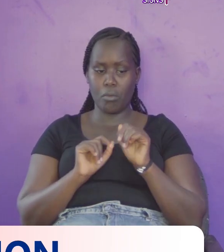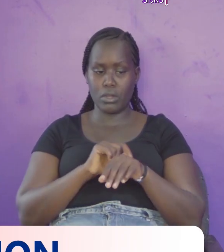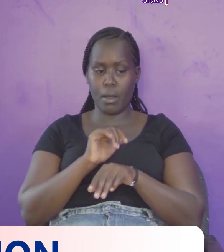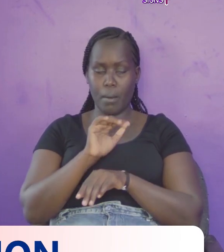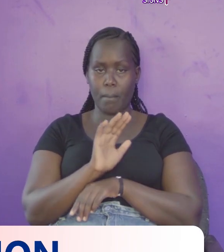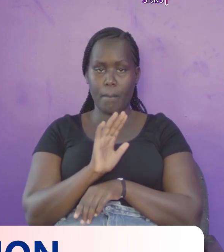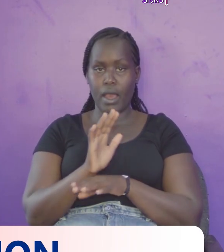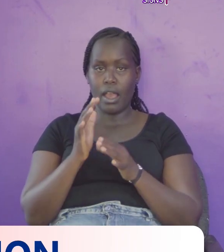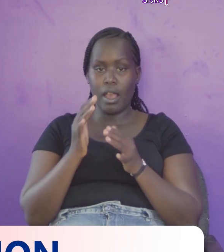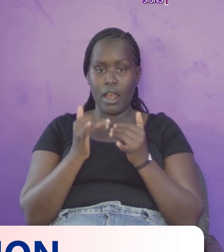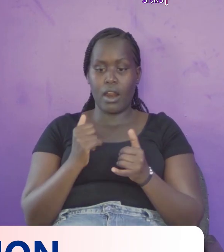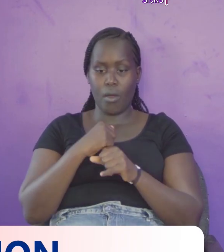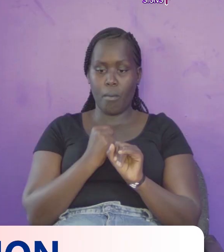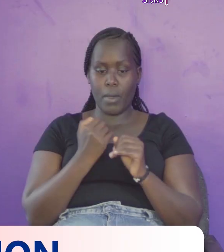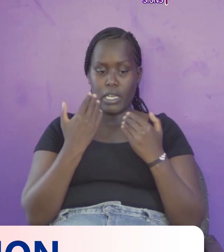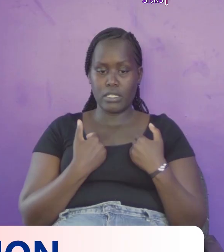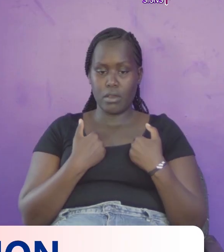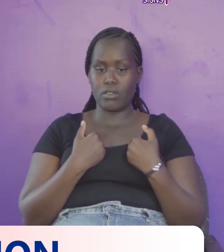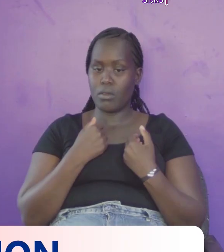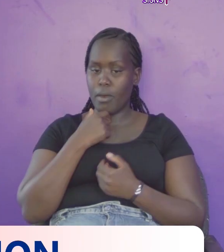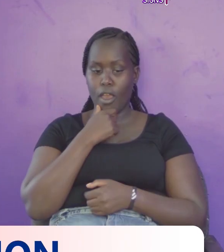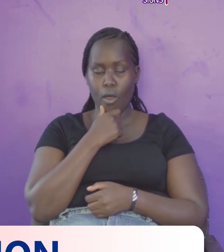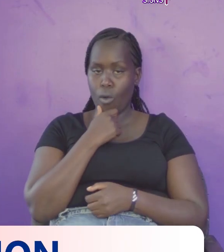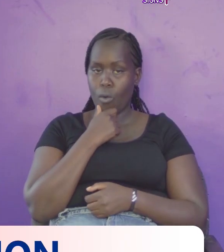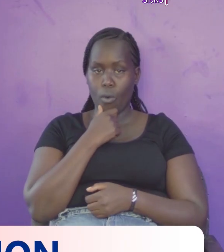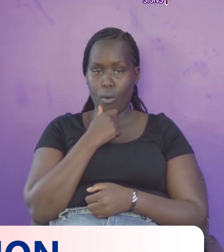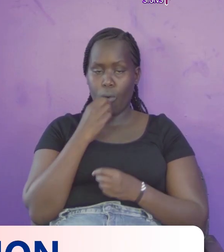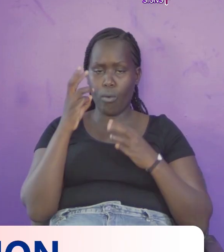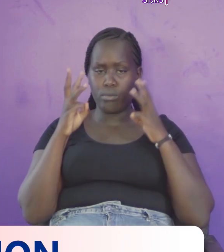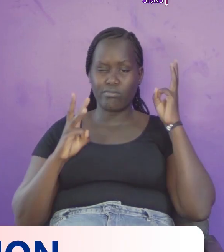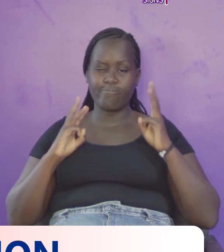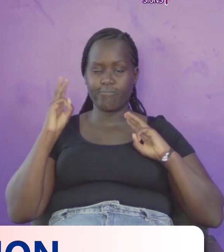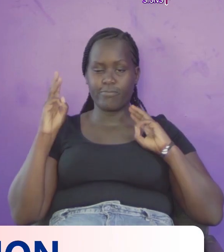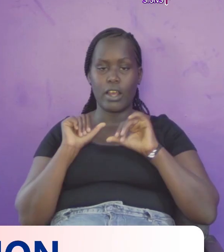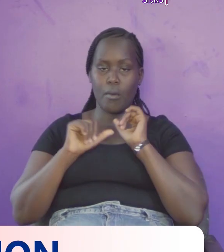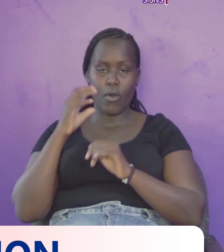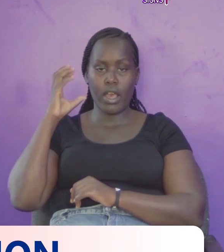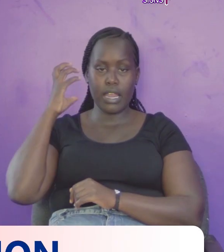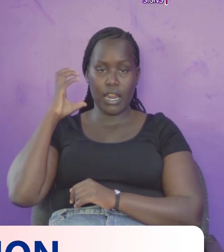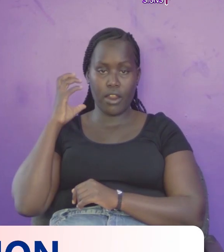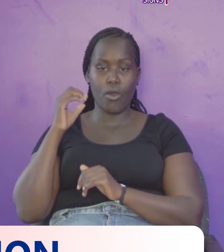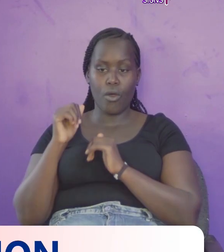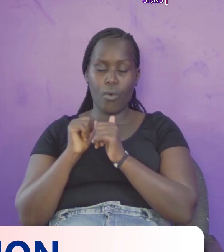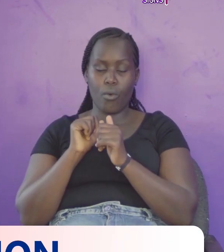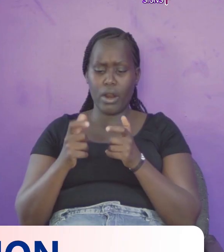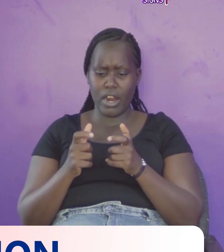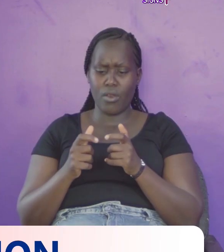Yeah. This now makes me get worried so much about this radio station. Okay. That says